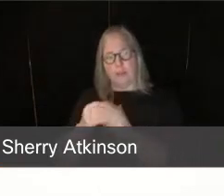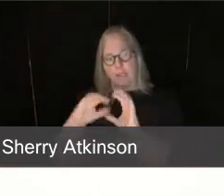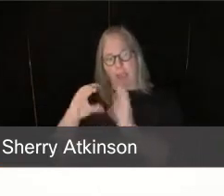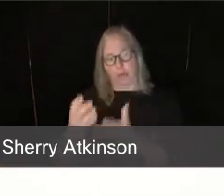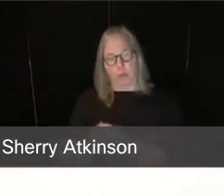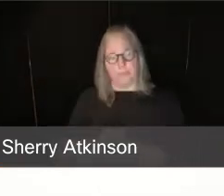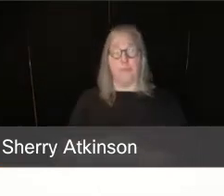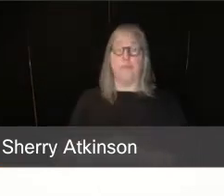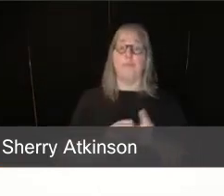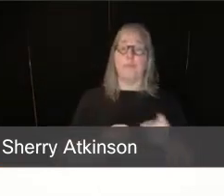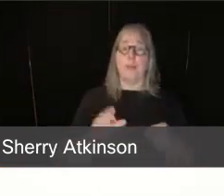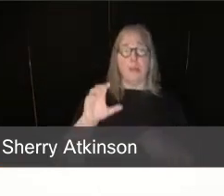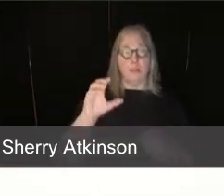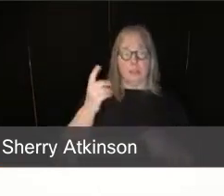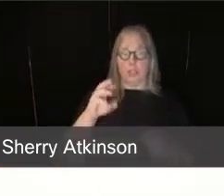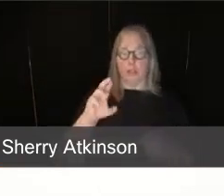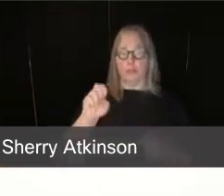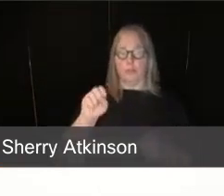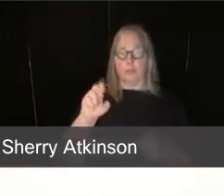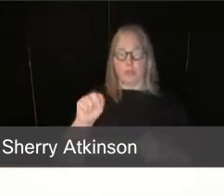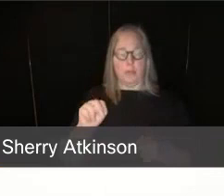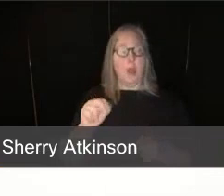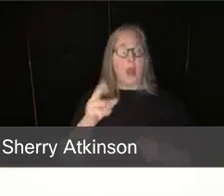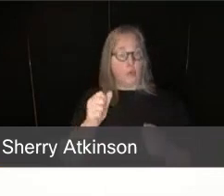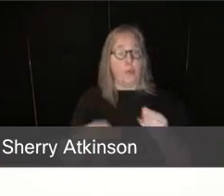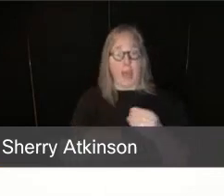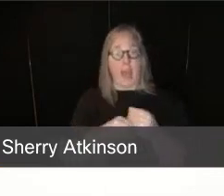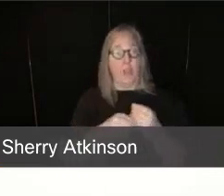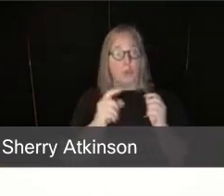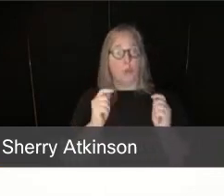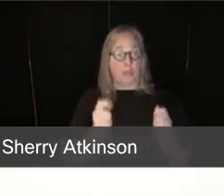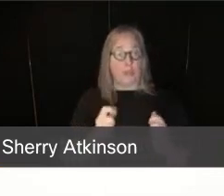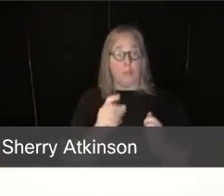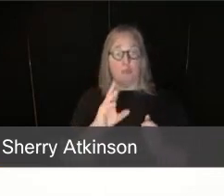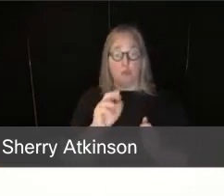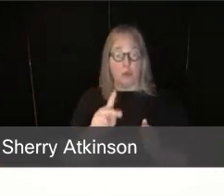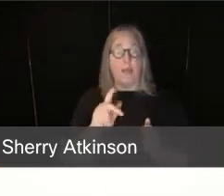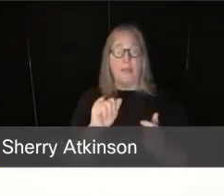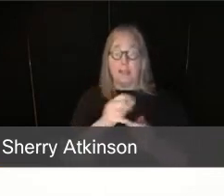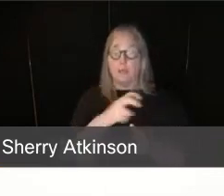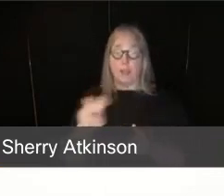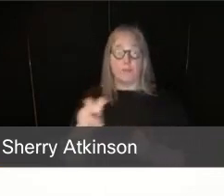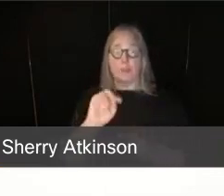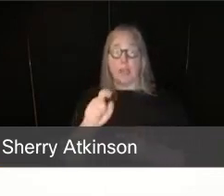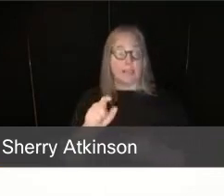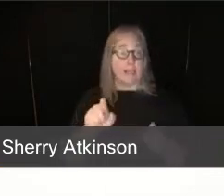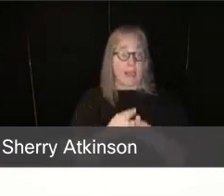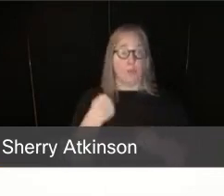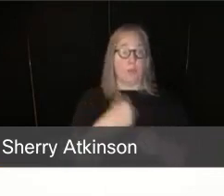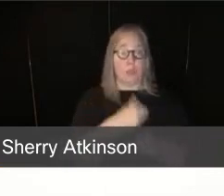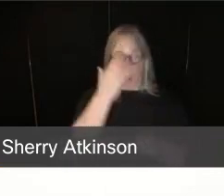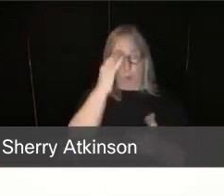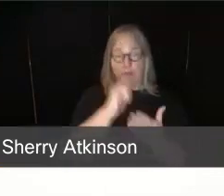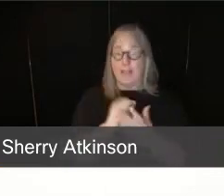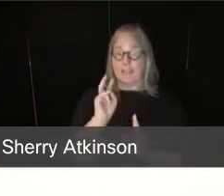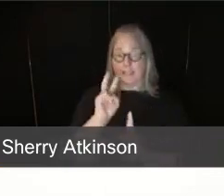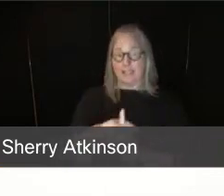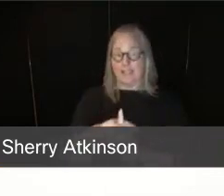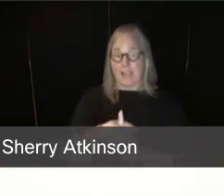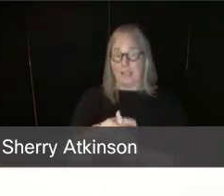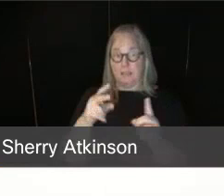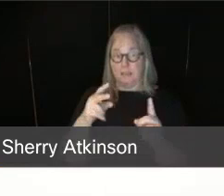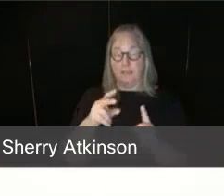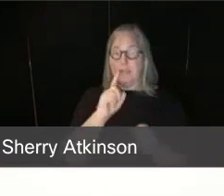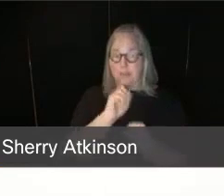want to add quickly, Brooke, is that transfer tax, as we know, transfer tax are designated to not only a